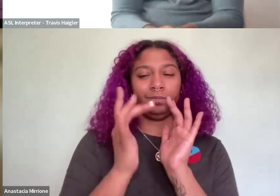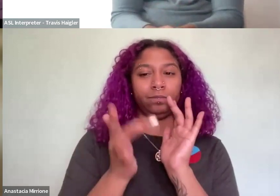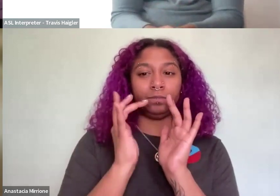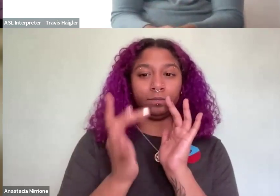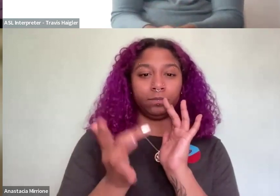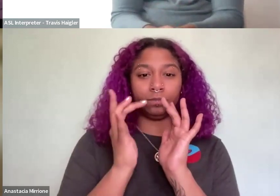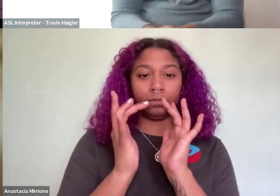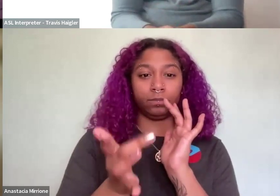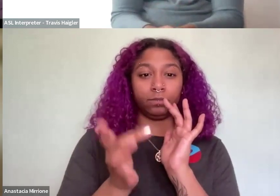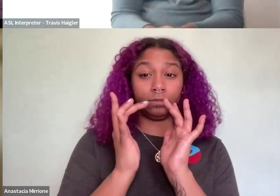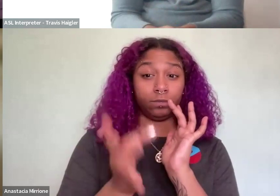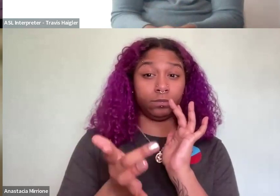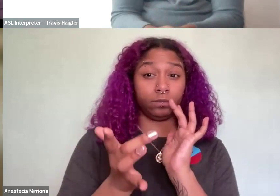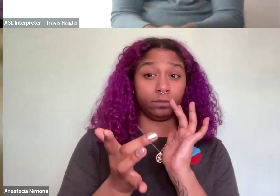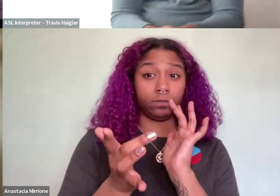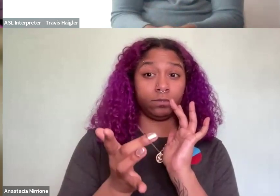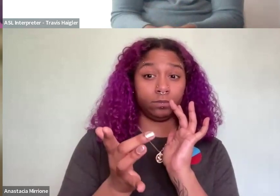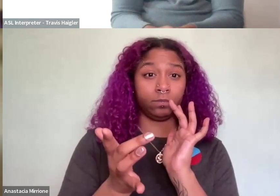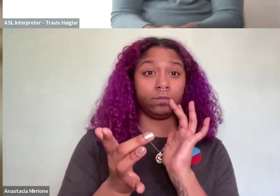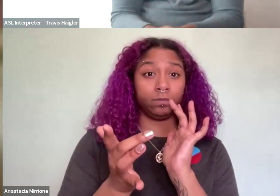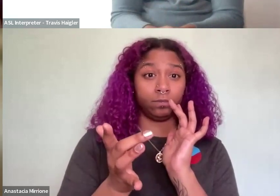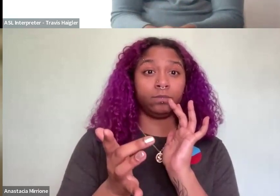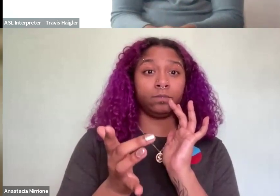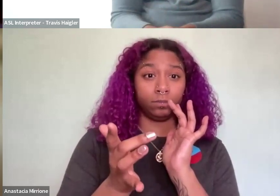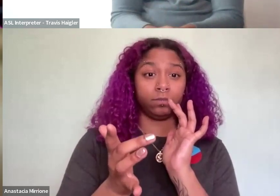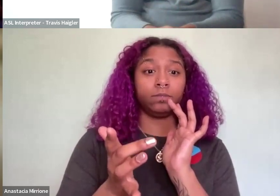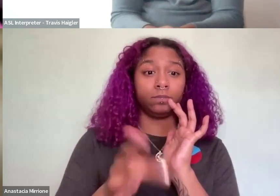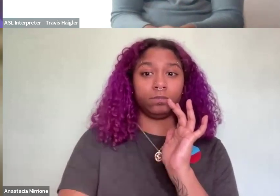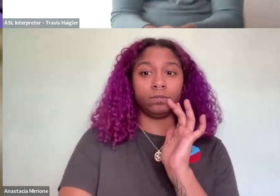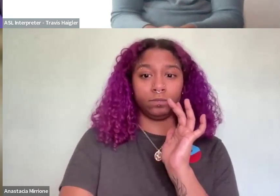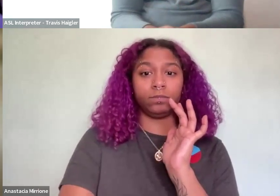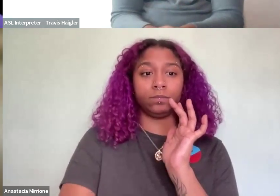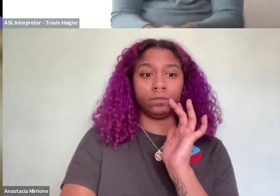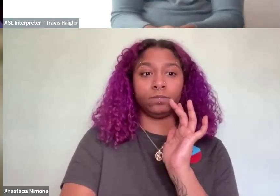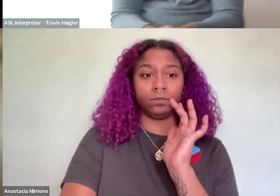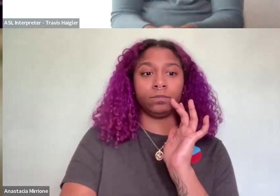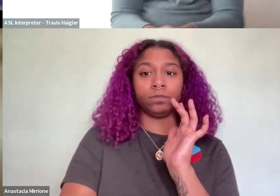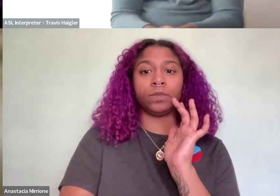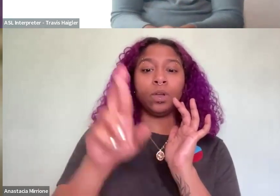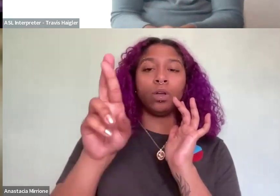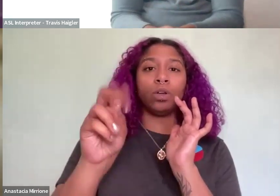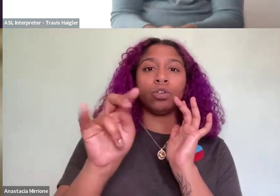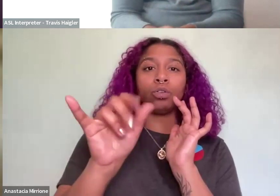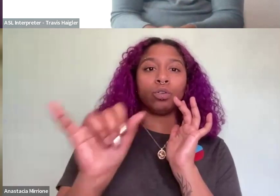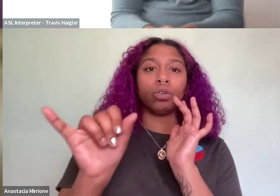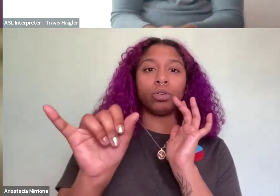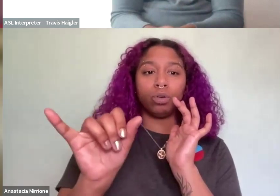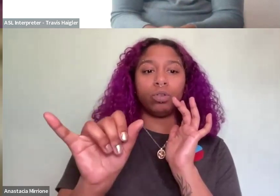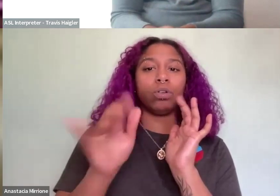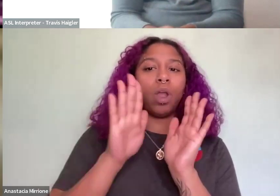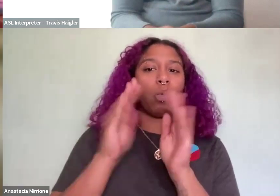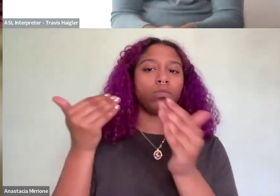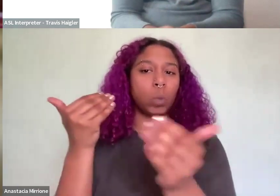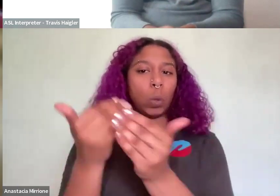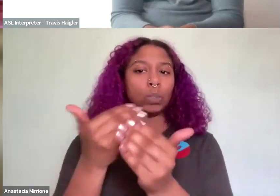resume through United Book and the new data that has come out. And I'm going to walk hopefully closer to my router to see if that helps